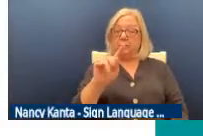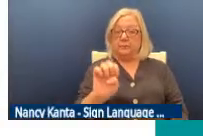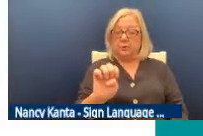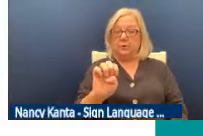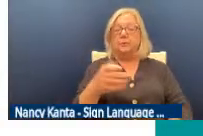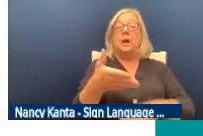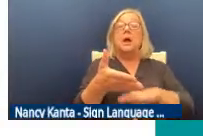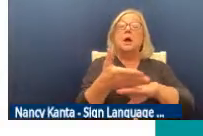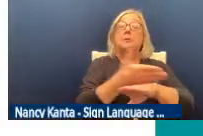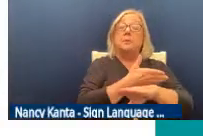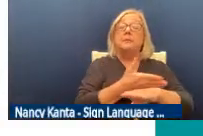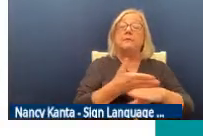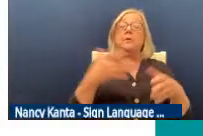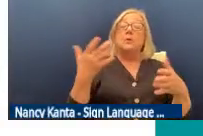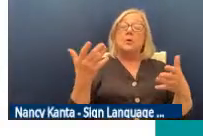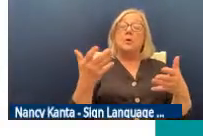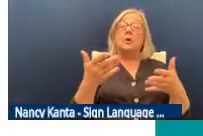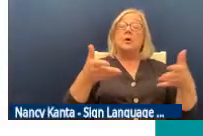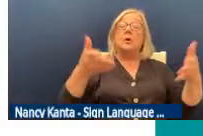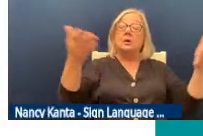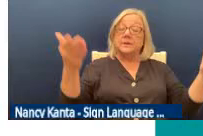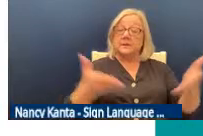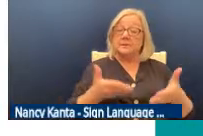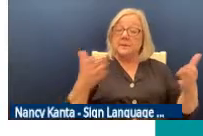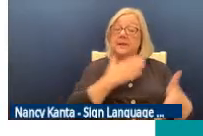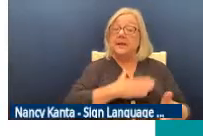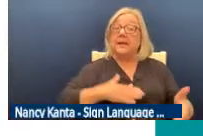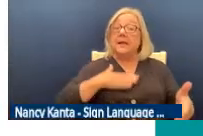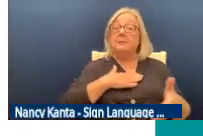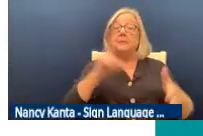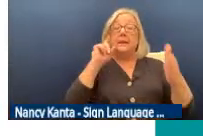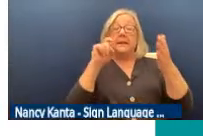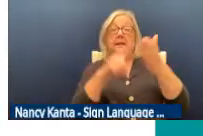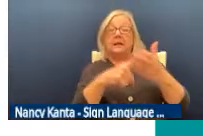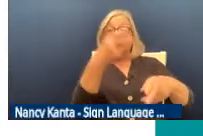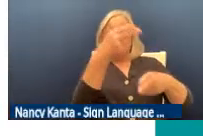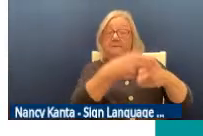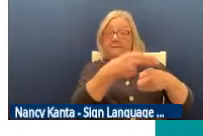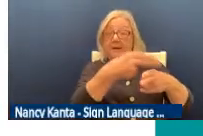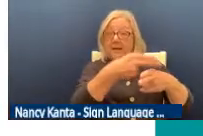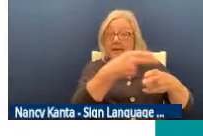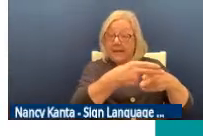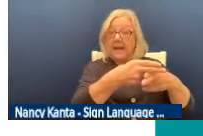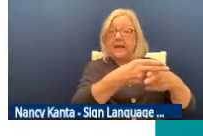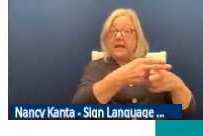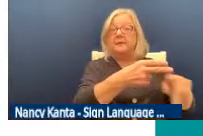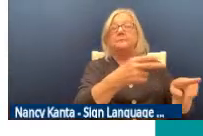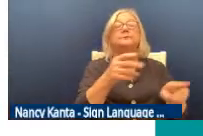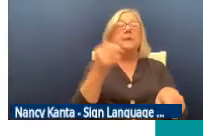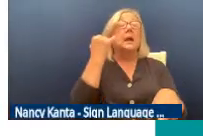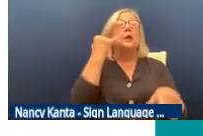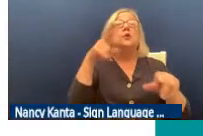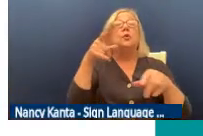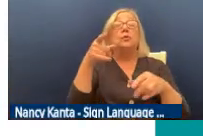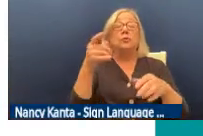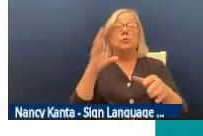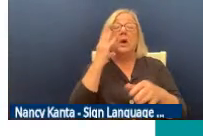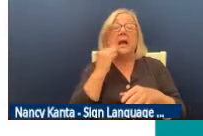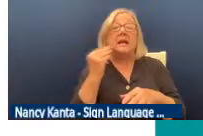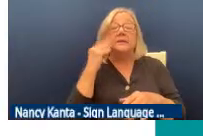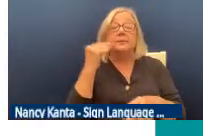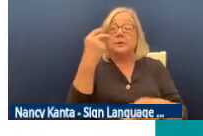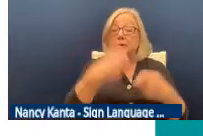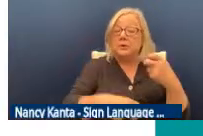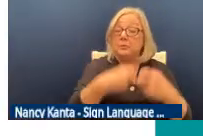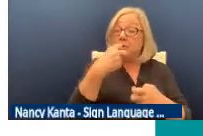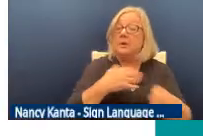and affiliation to help attendees identify who is talking. If you experience technical difficulties, please contact program